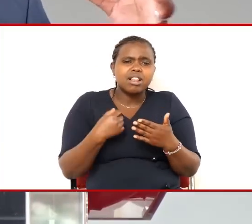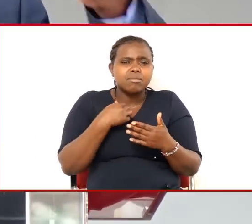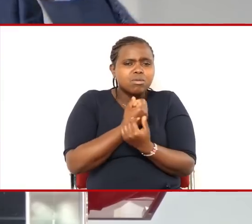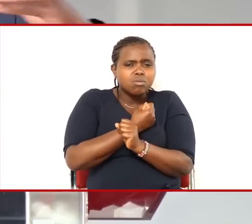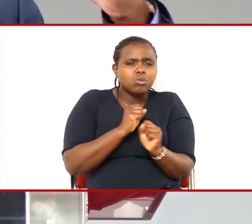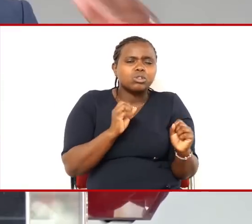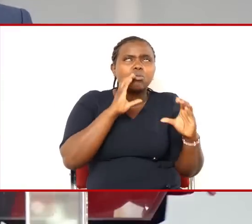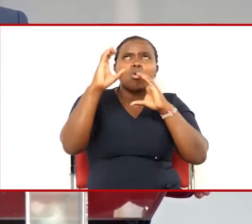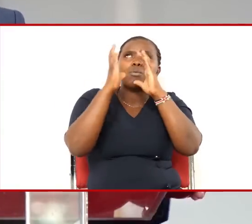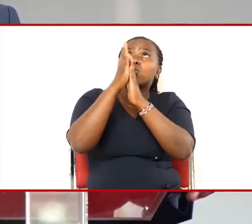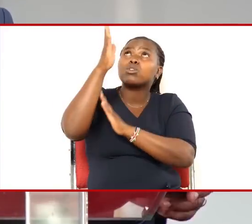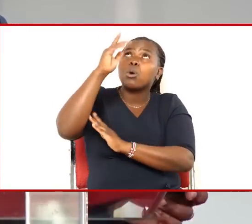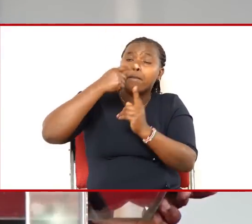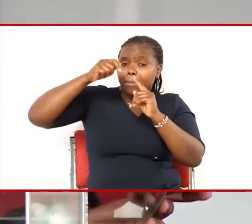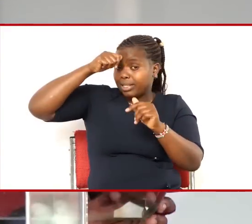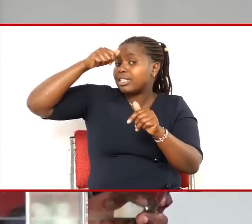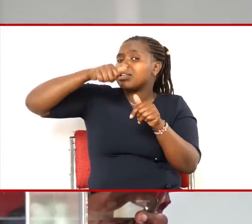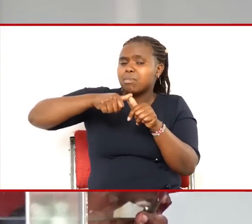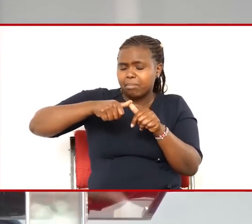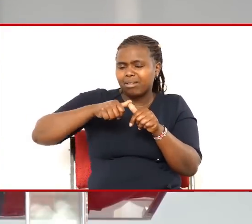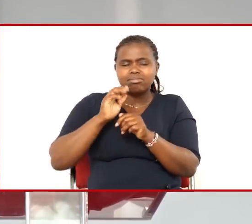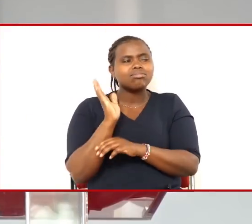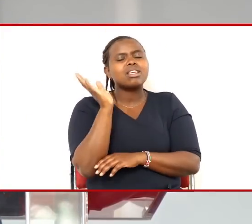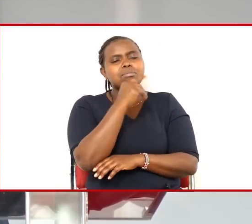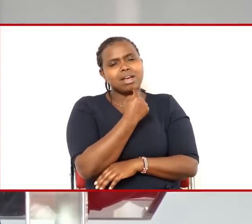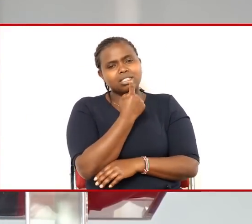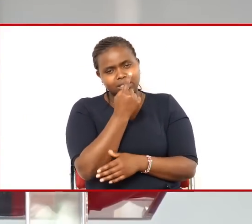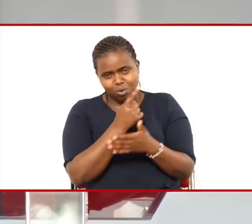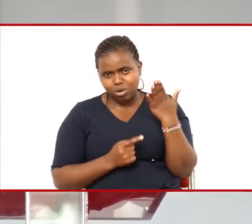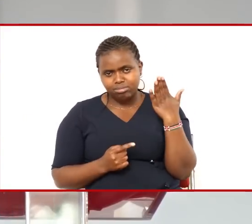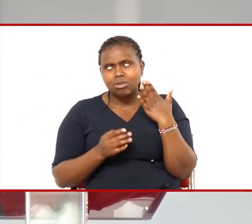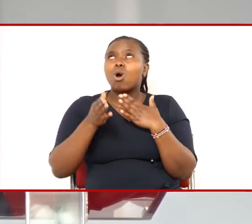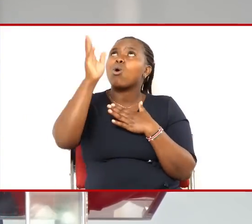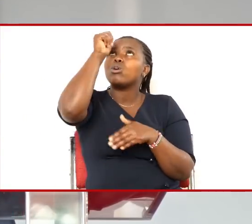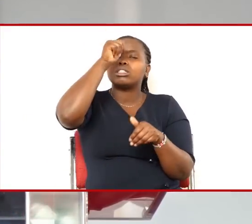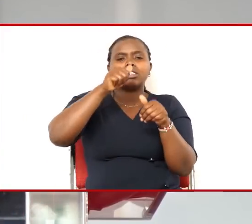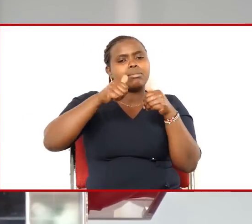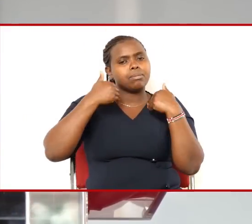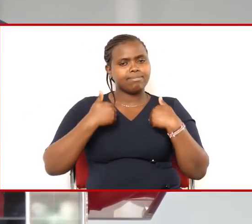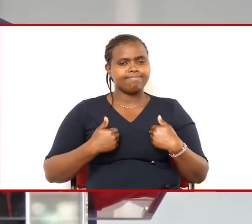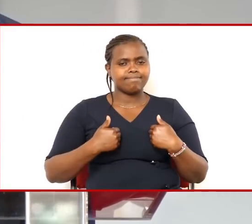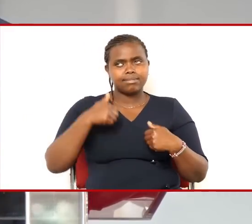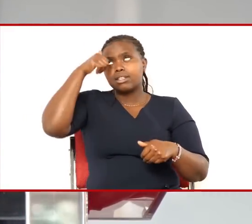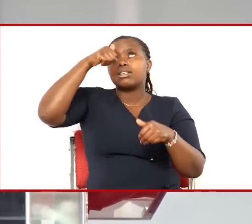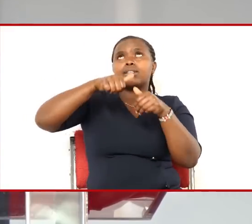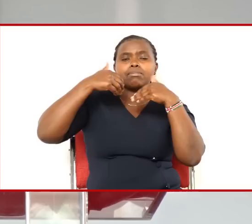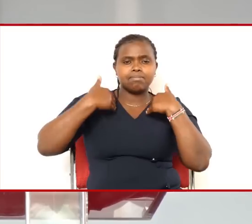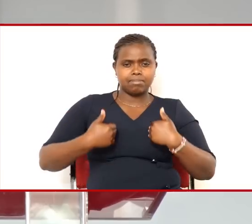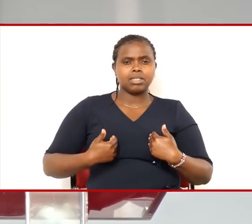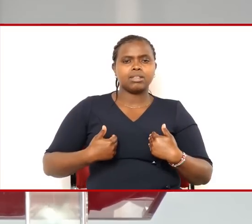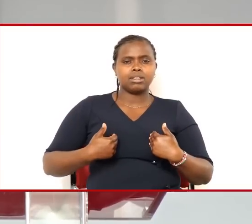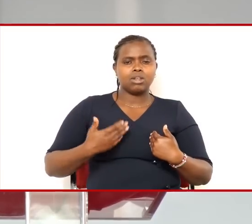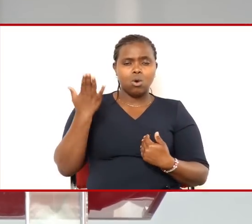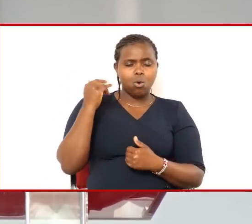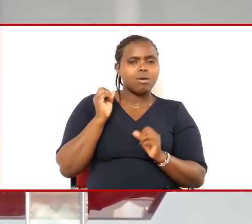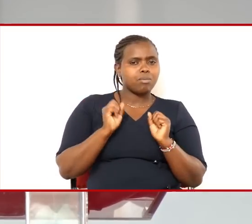cannot speak with God. But remember, he went back and said, "God, remember me. Remember me." It